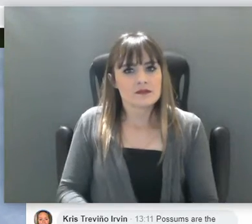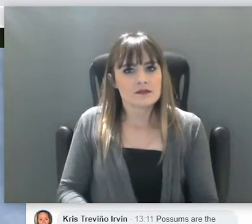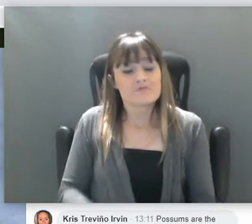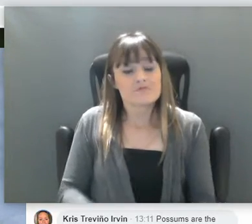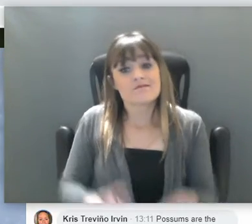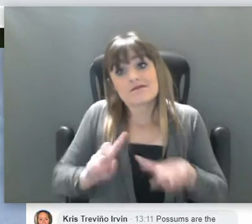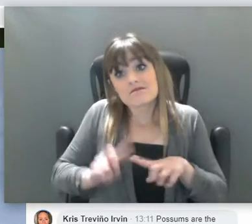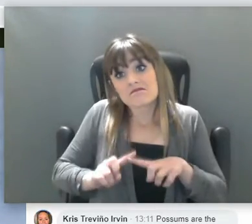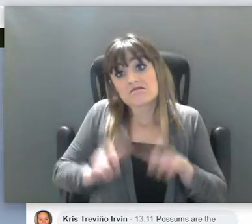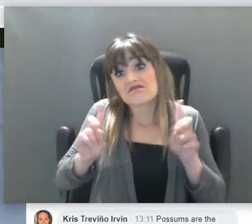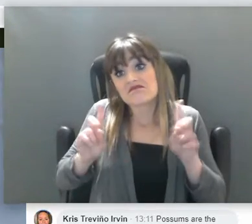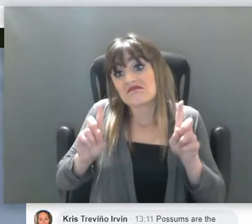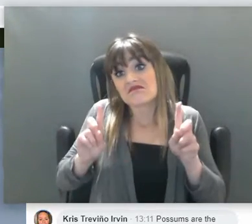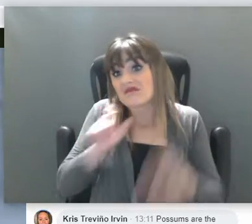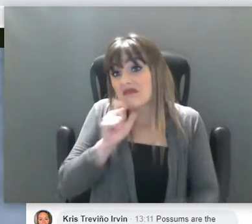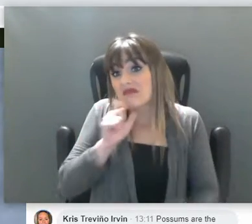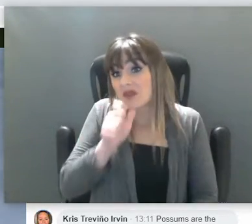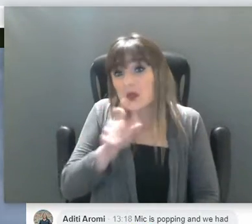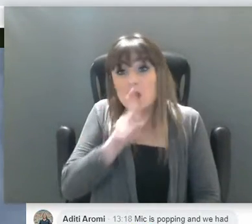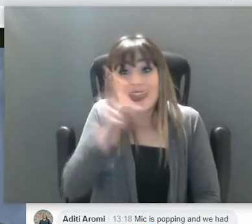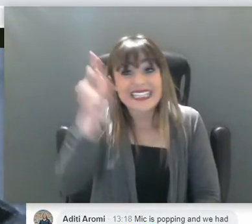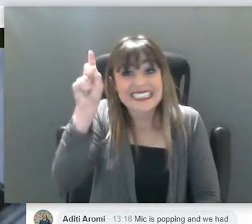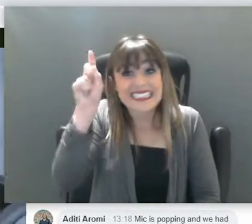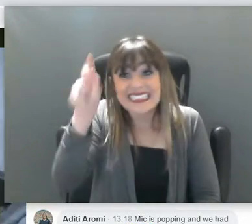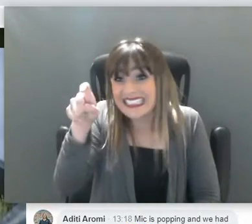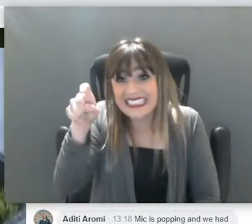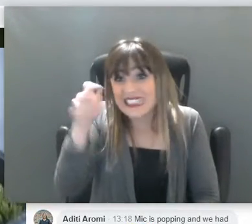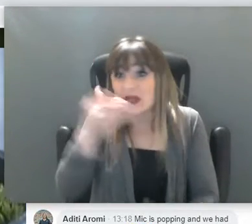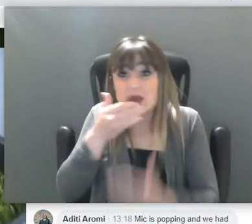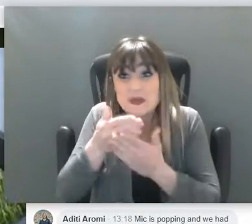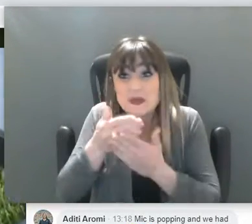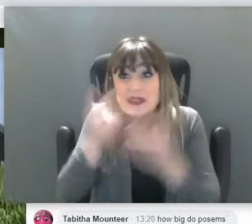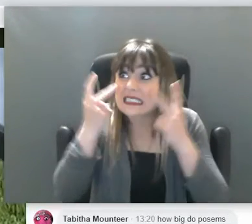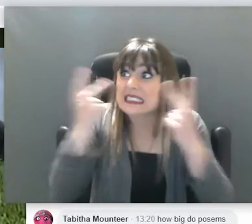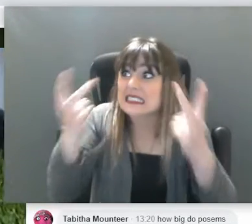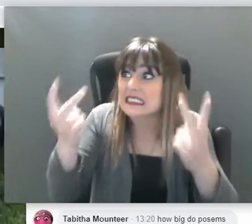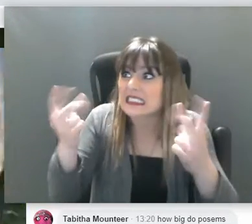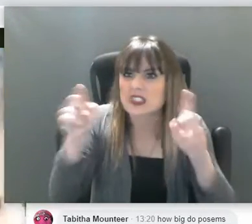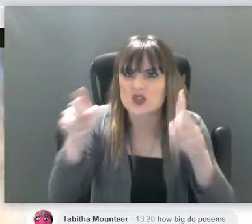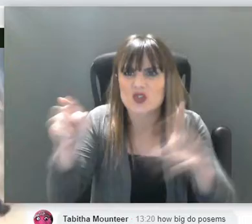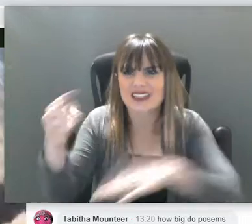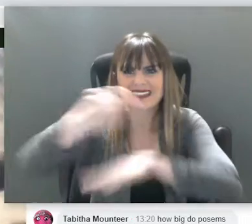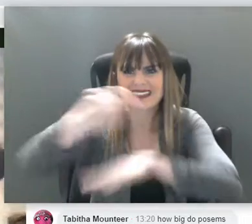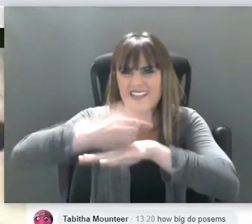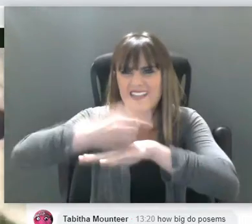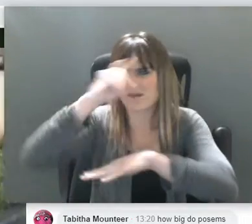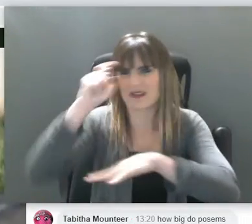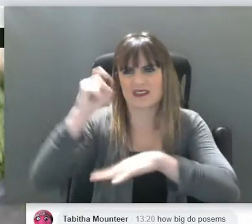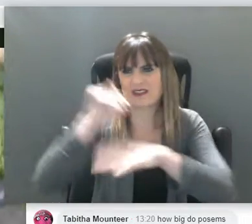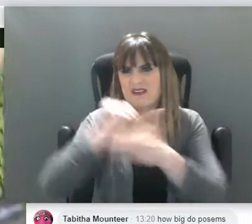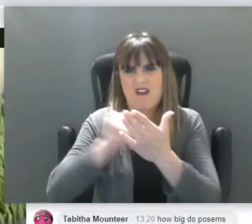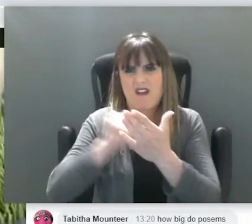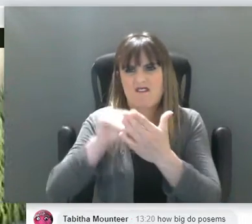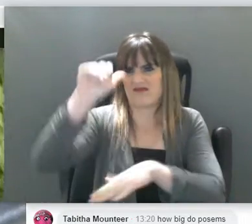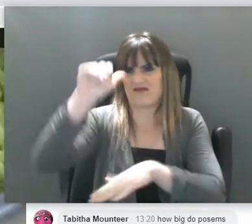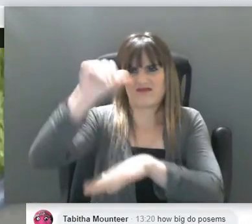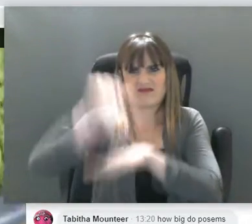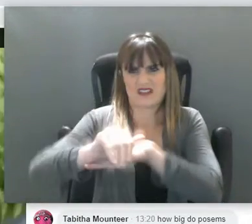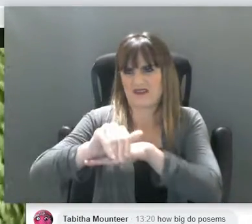But they don't really need super great eyesight during the day anyway, because they're often napping. Her pink toes are my favorite. Is